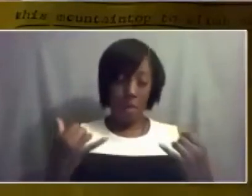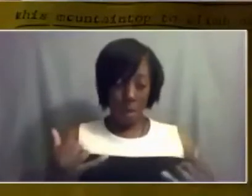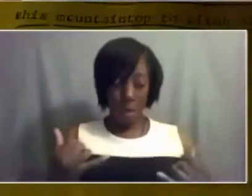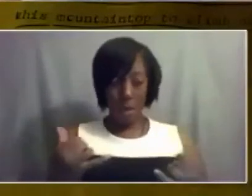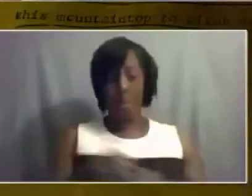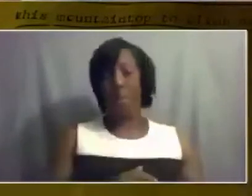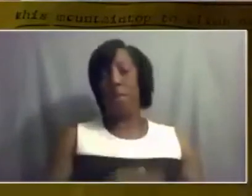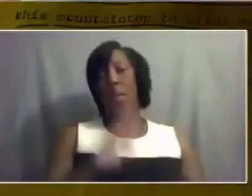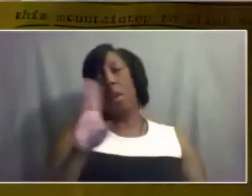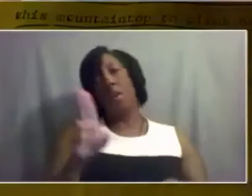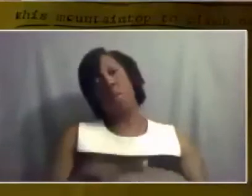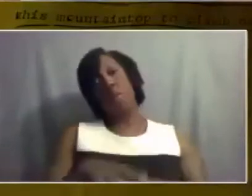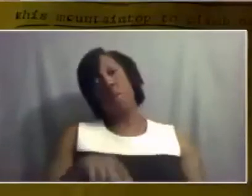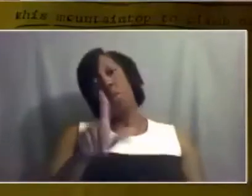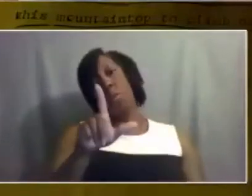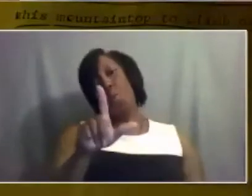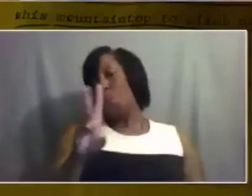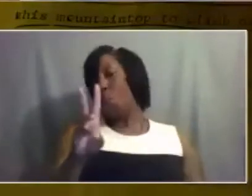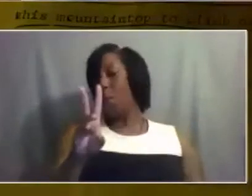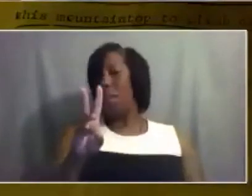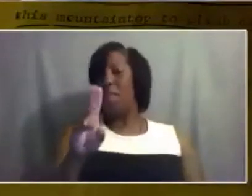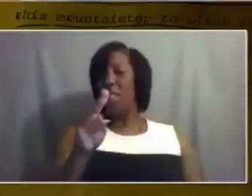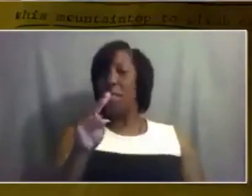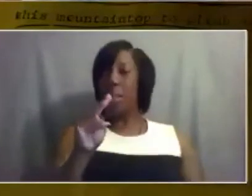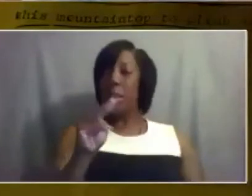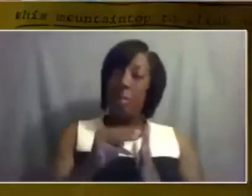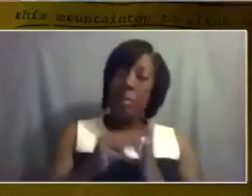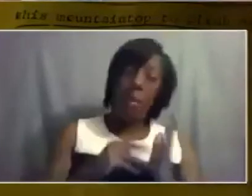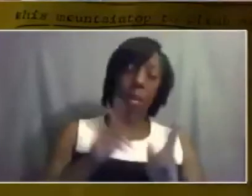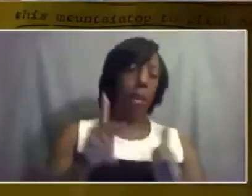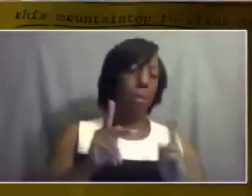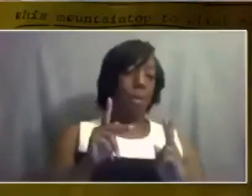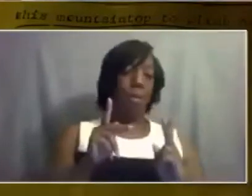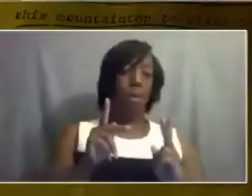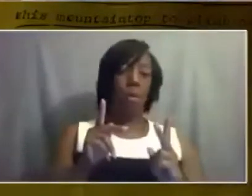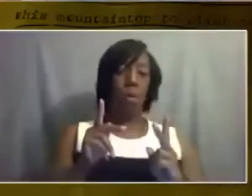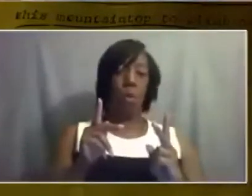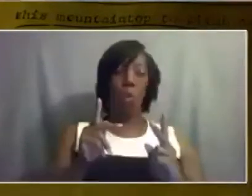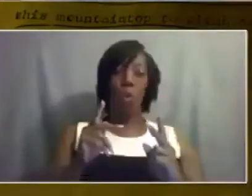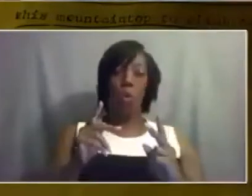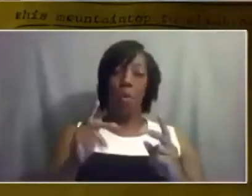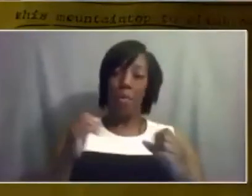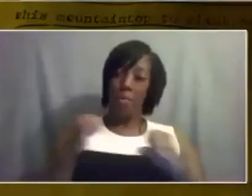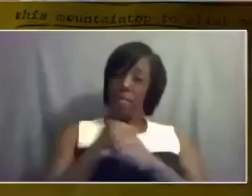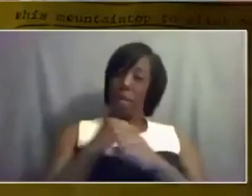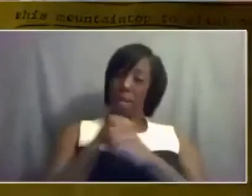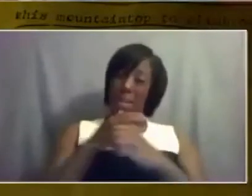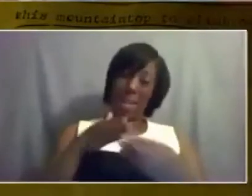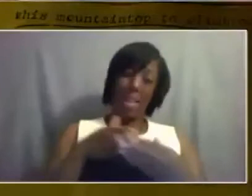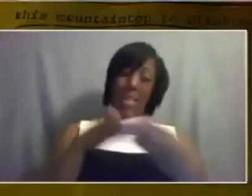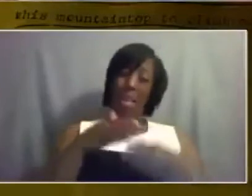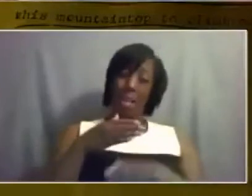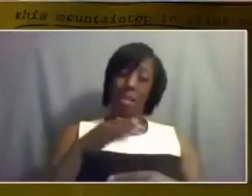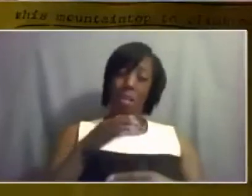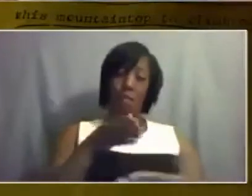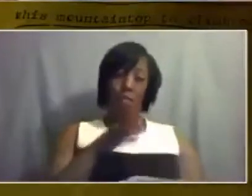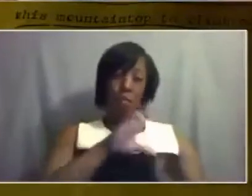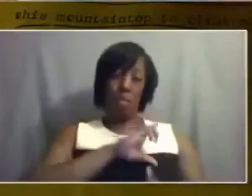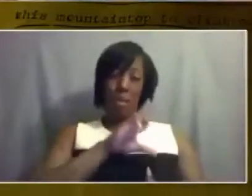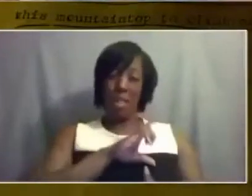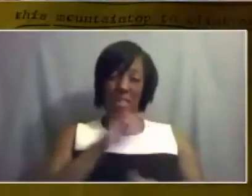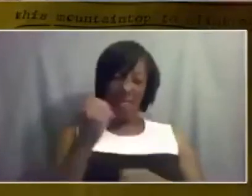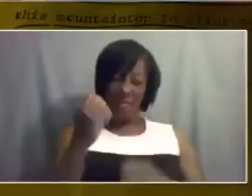course, 26 million people who were in motion against racist police violence, young people who are leading new